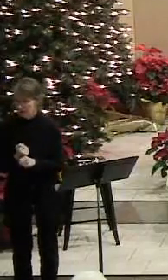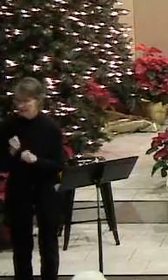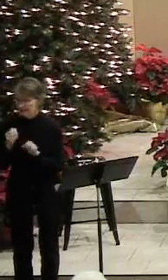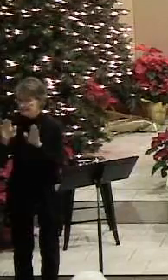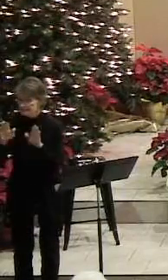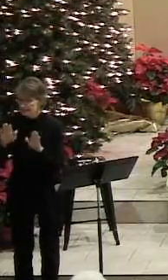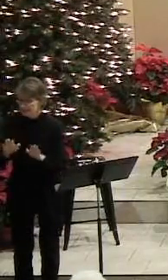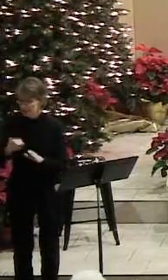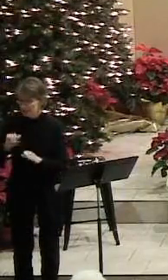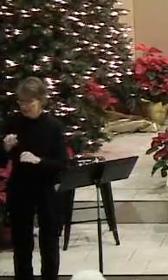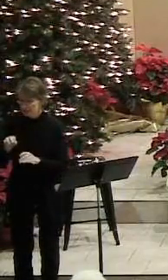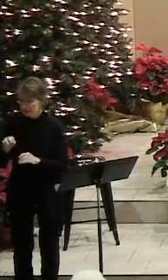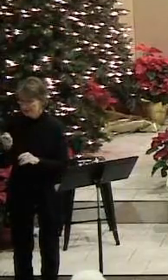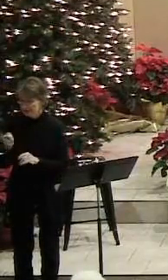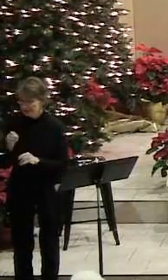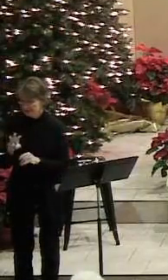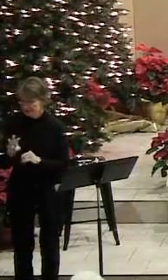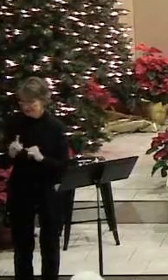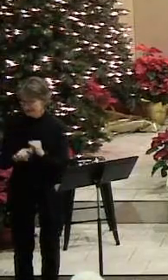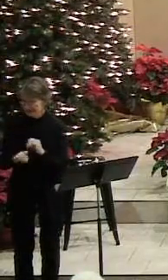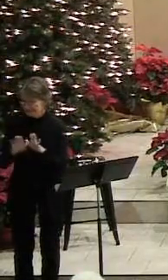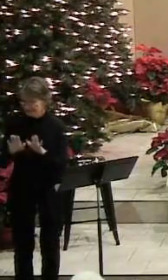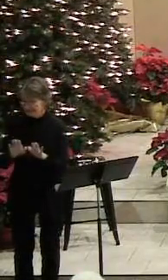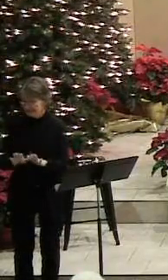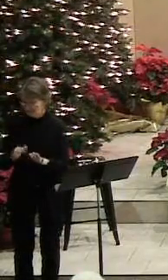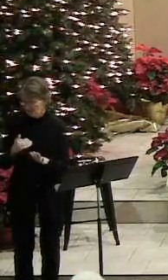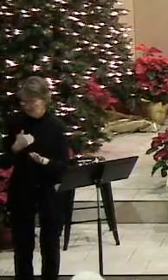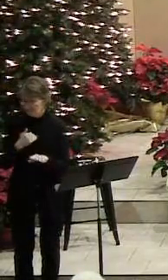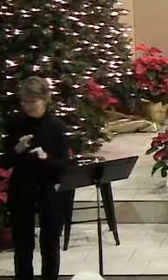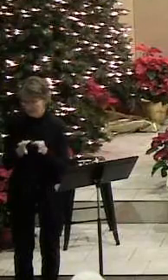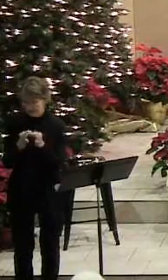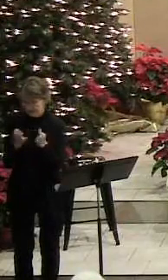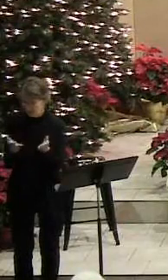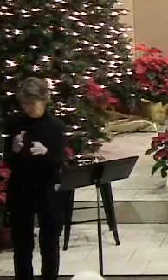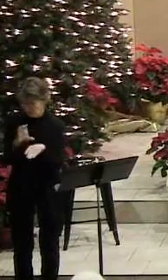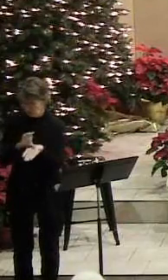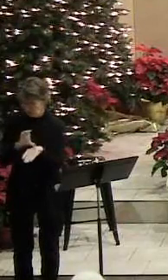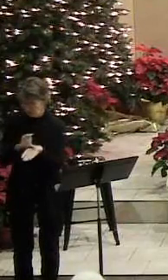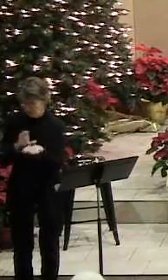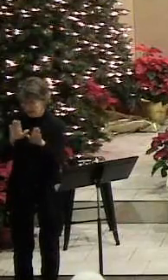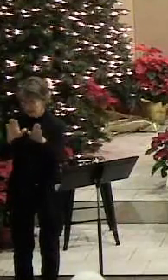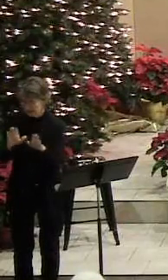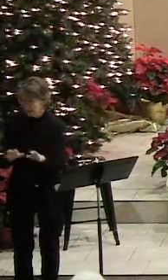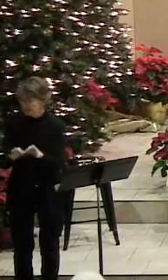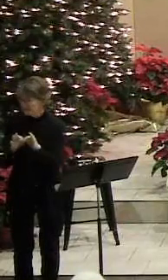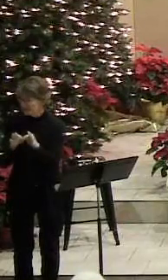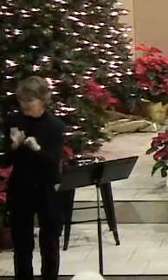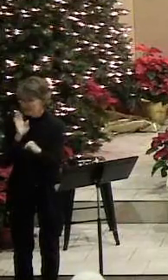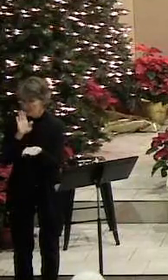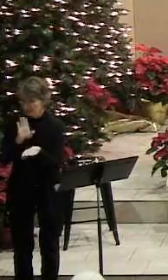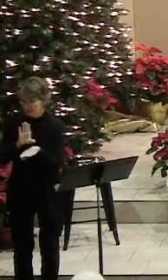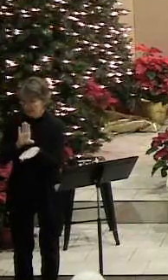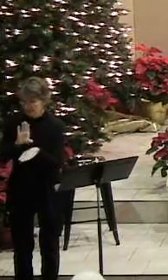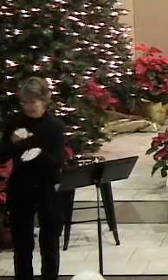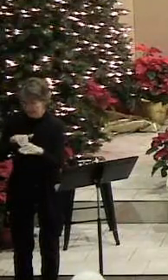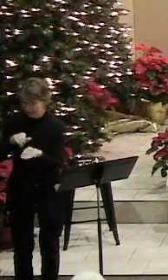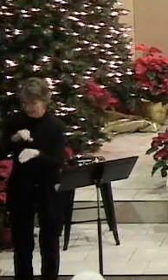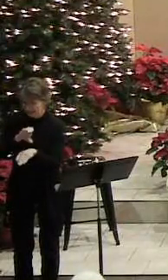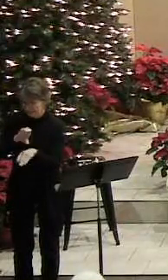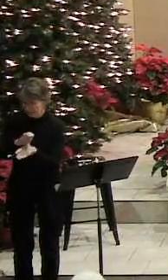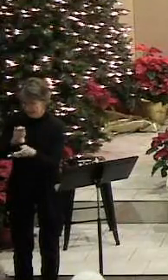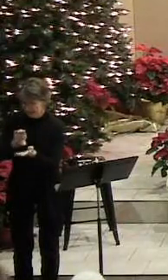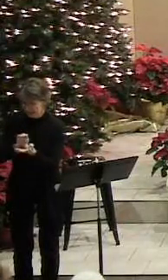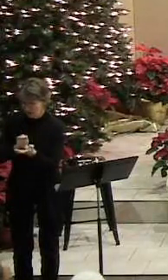will be the last Sunday that we will have Mass in the church. Sunday Masses will be held in the Parish Center starting